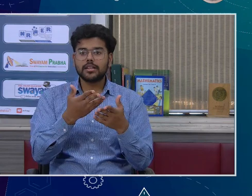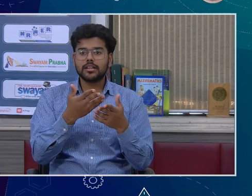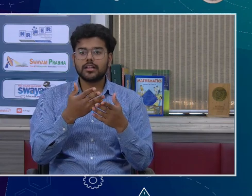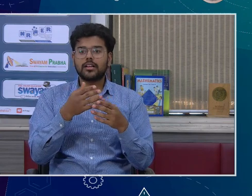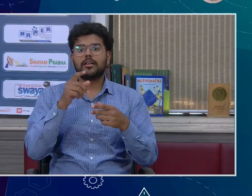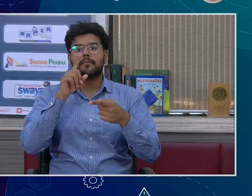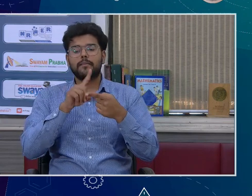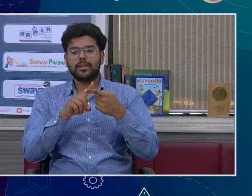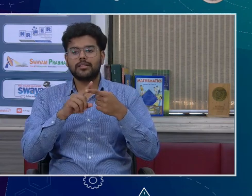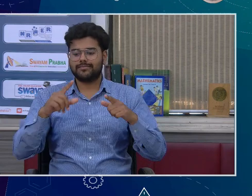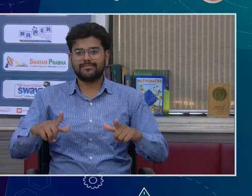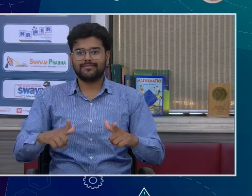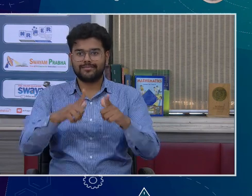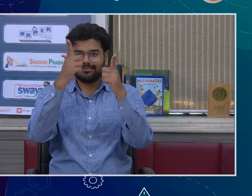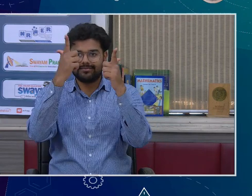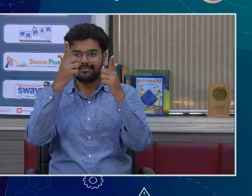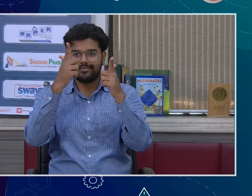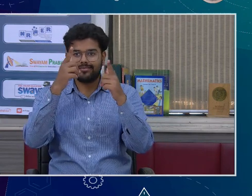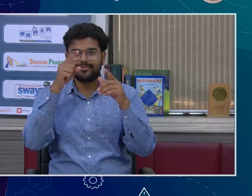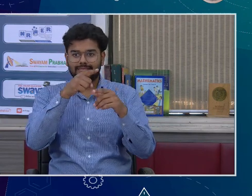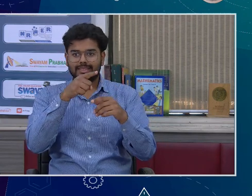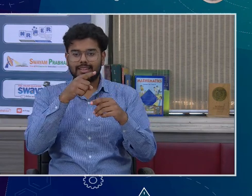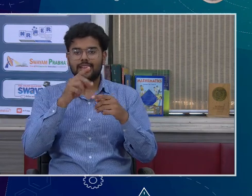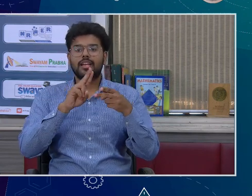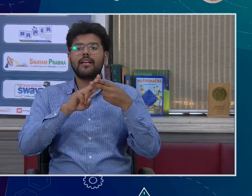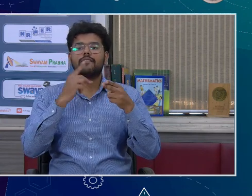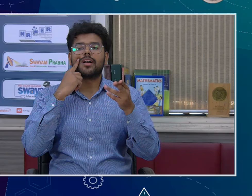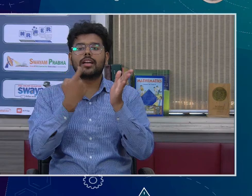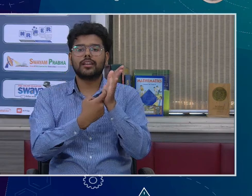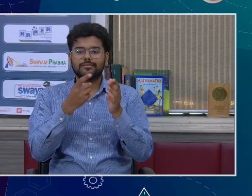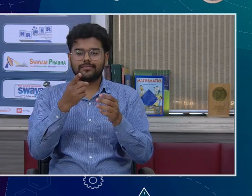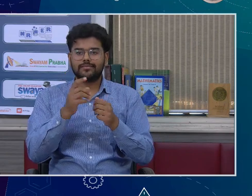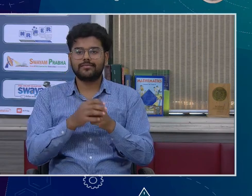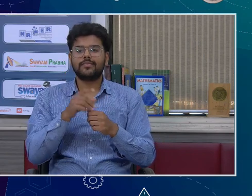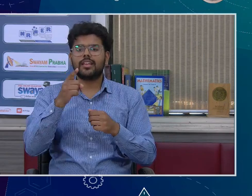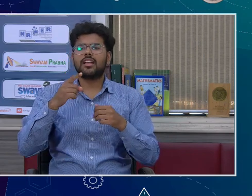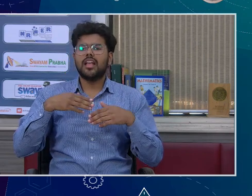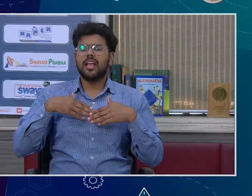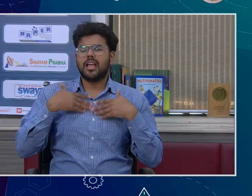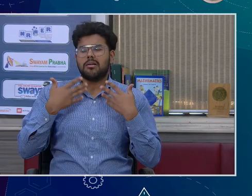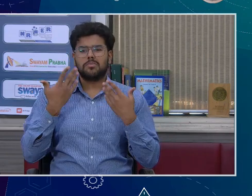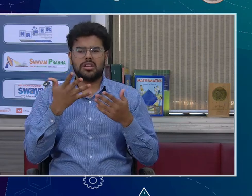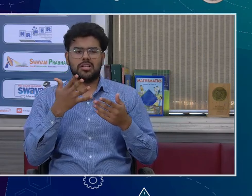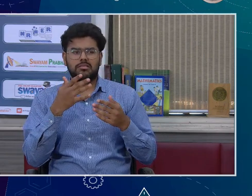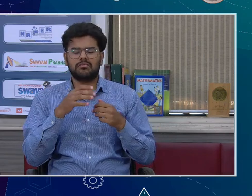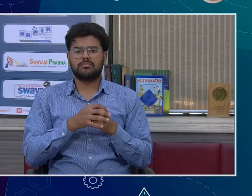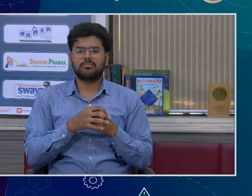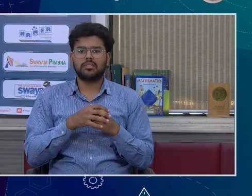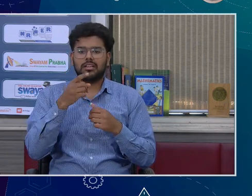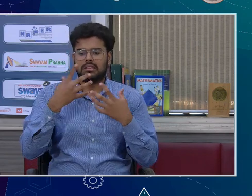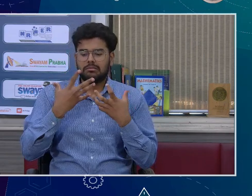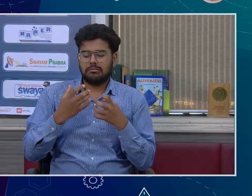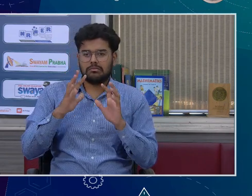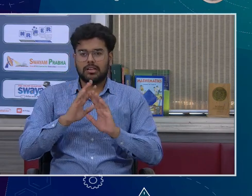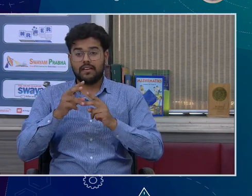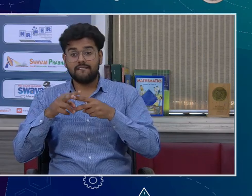a fir tree. And how this fir tree was not happy with the kind of leaves it had, and